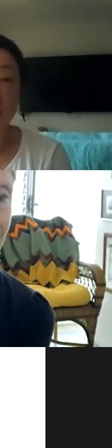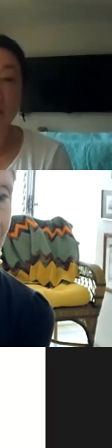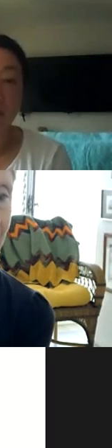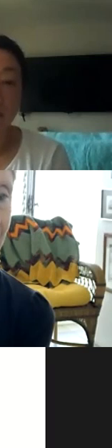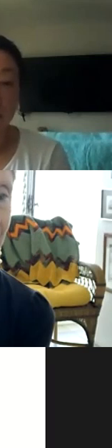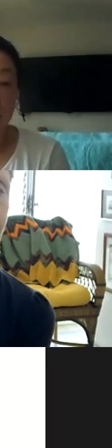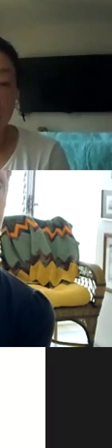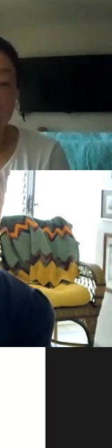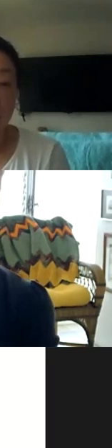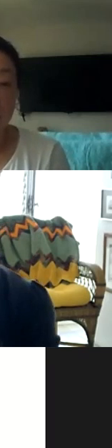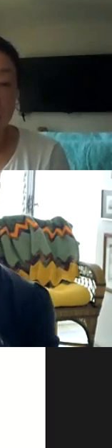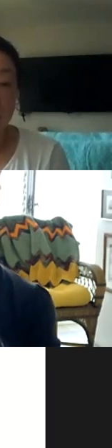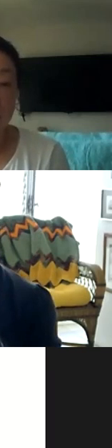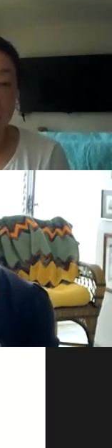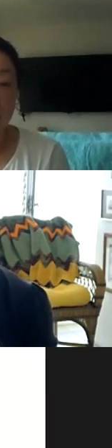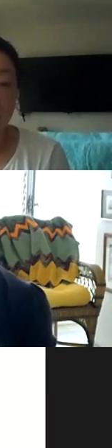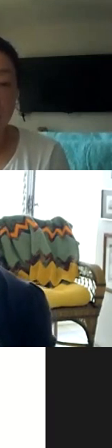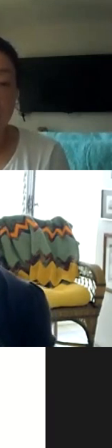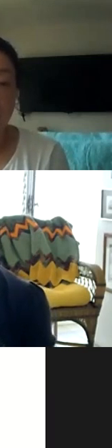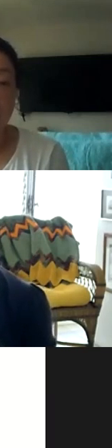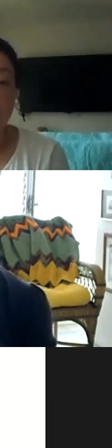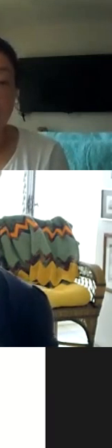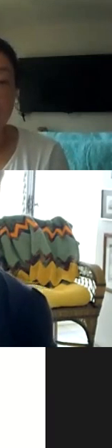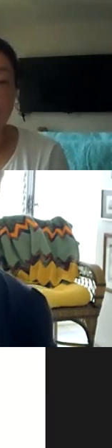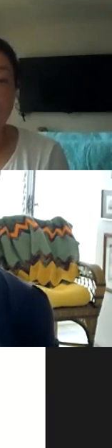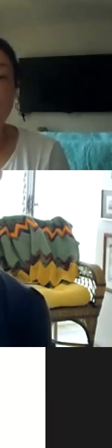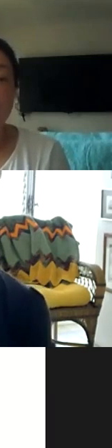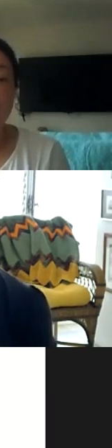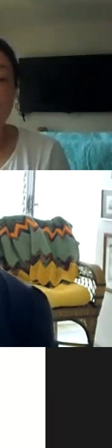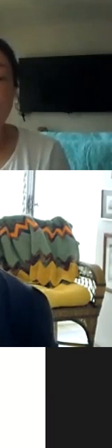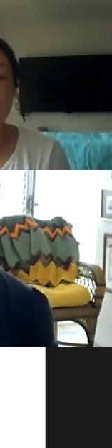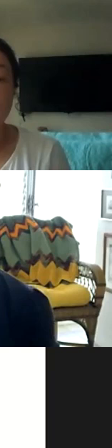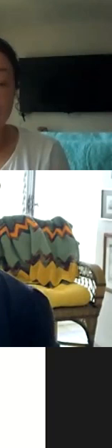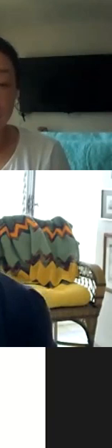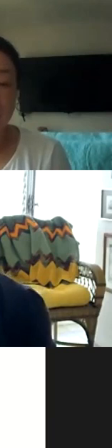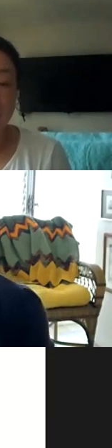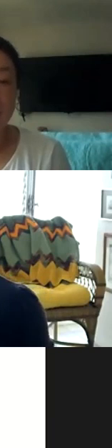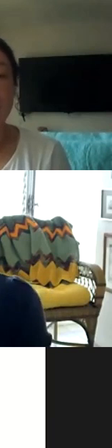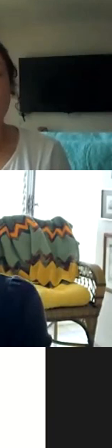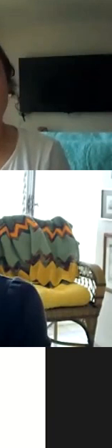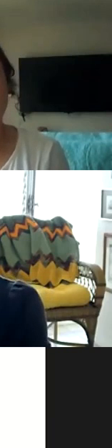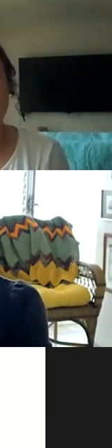Yes, you're welcome. Yes, thank you. Thank you. All right, so thank you. Bye-bye. Bye-bye.